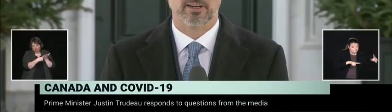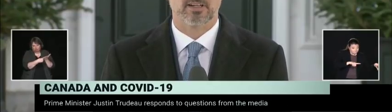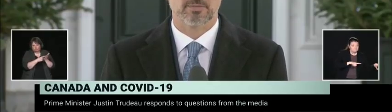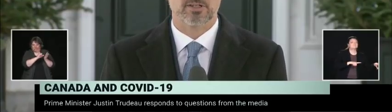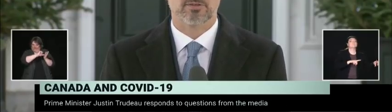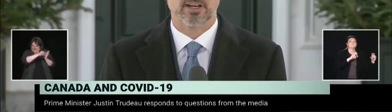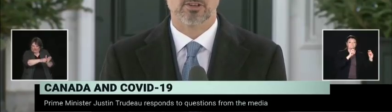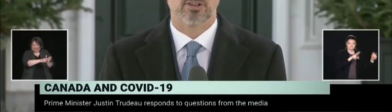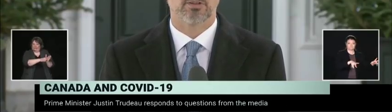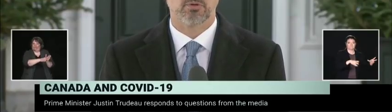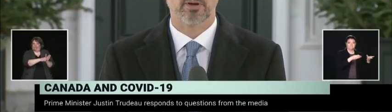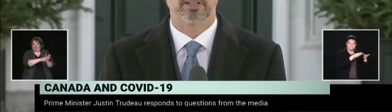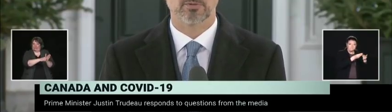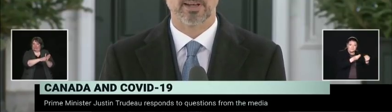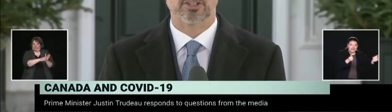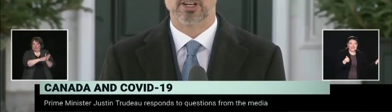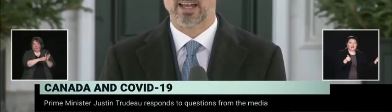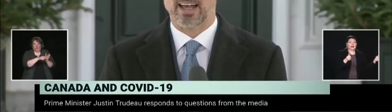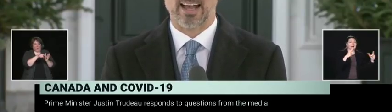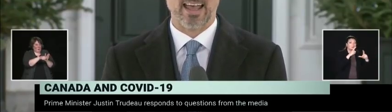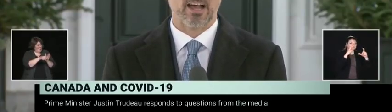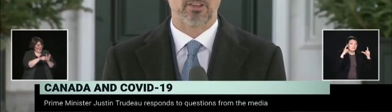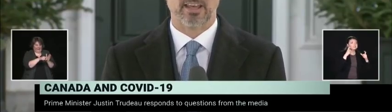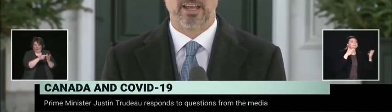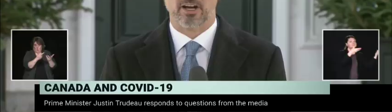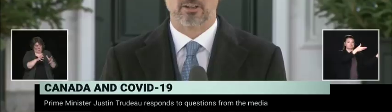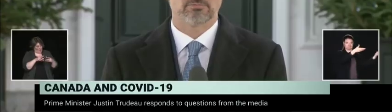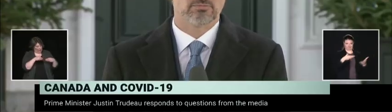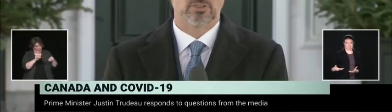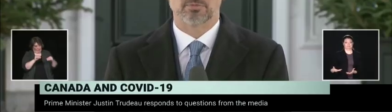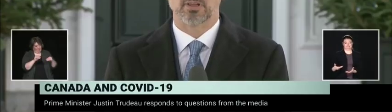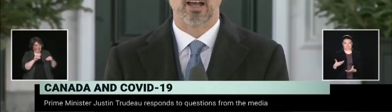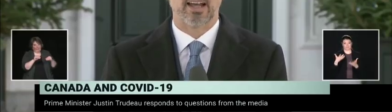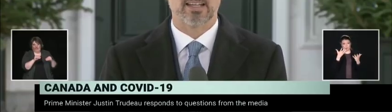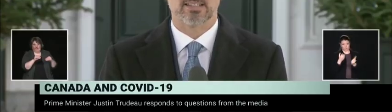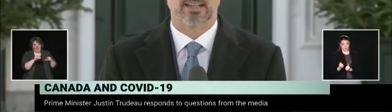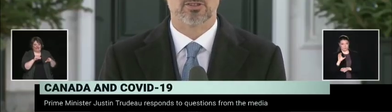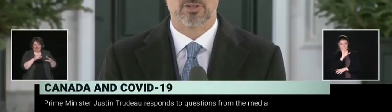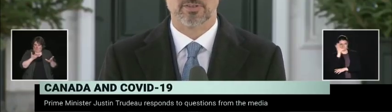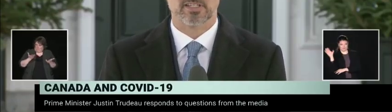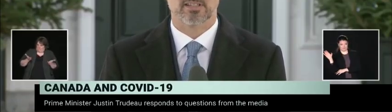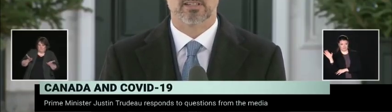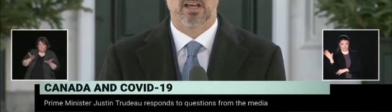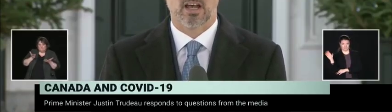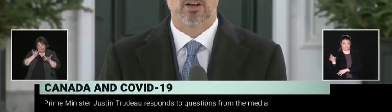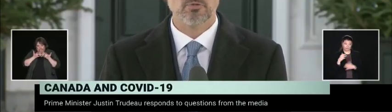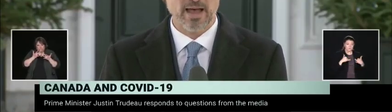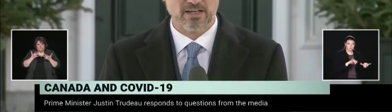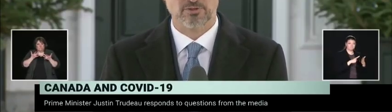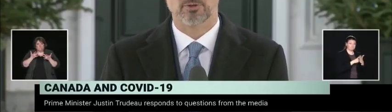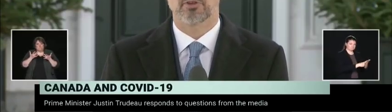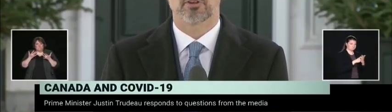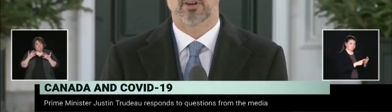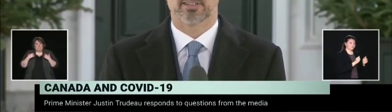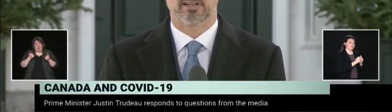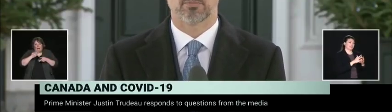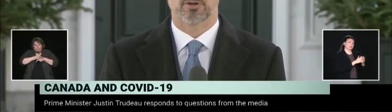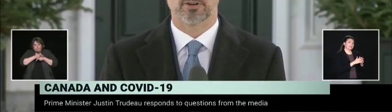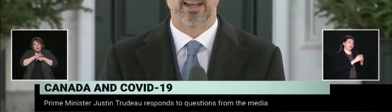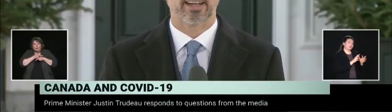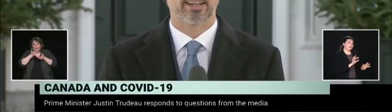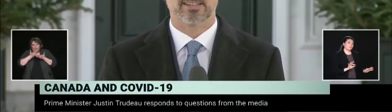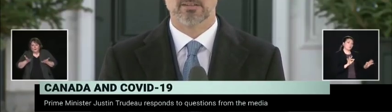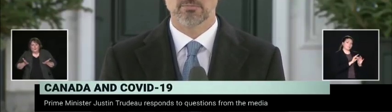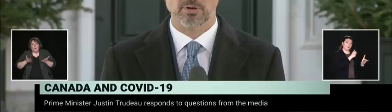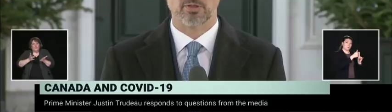the American administration the point at which healthcare supplies and services go back and forth across that